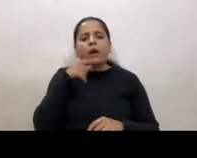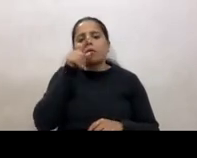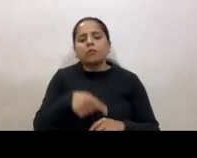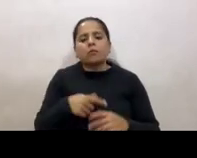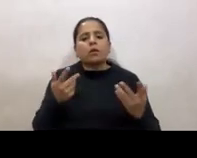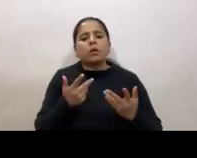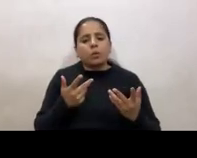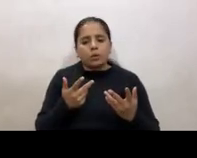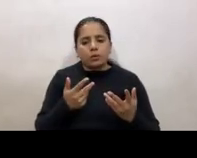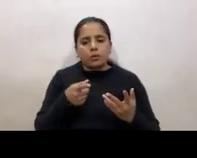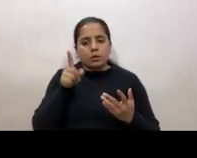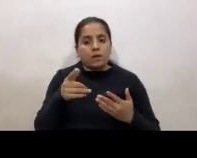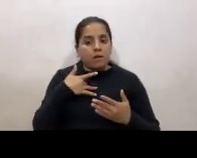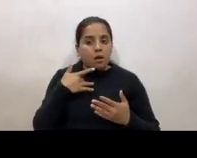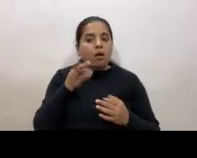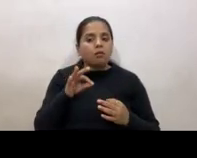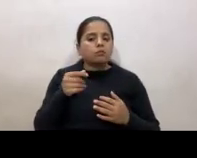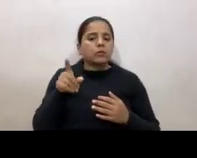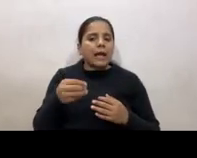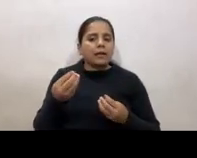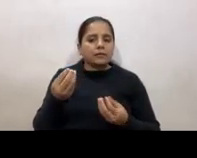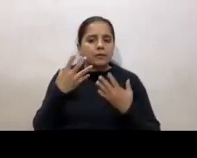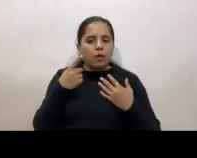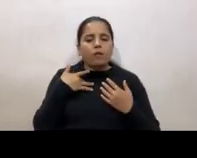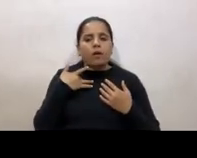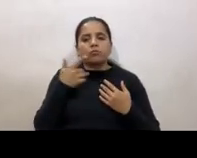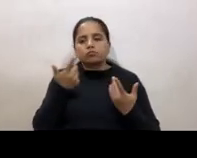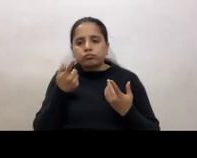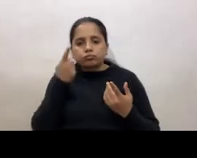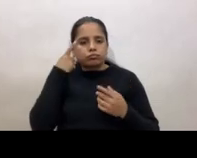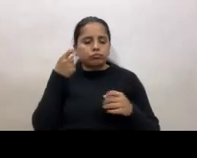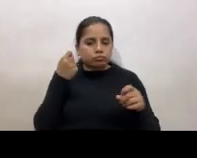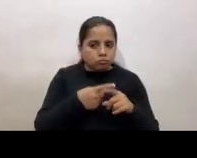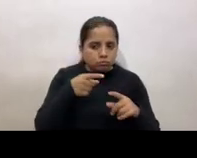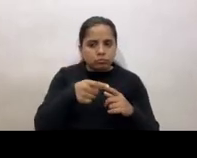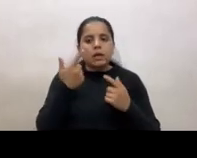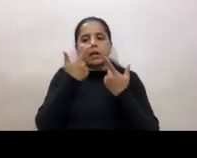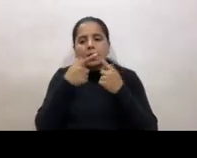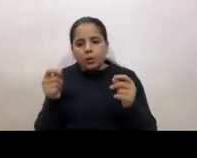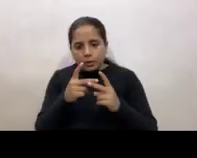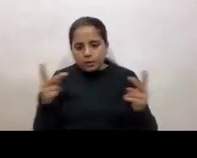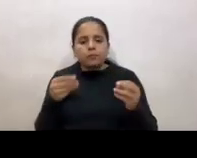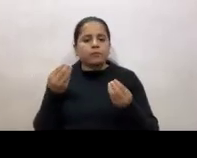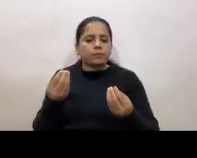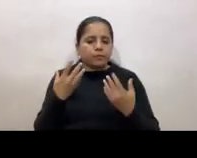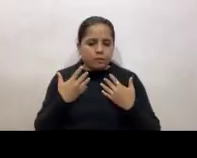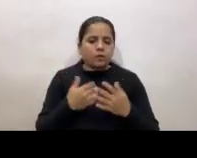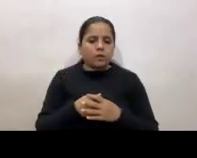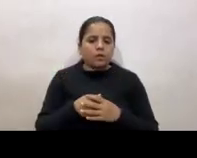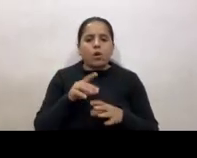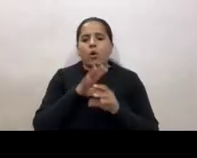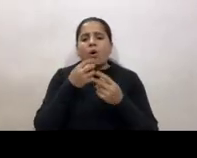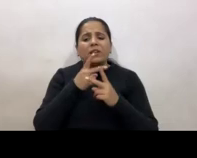that are helpful to understand what translanguaging means? Linguistic repertoire, yeah, that means all